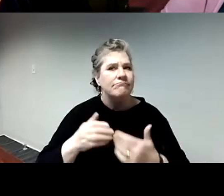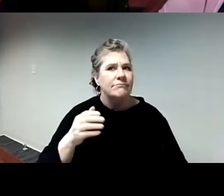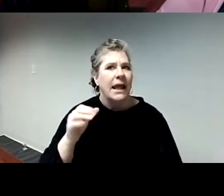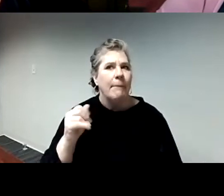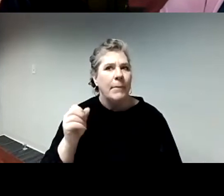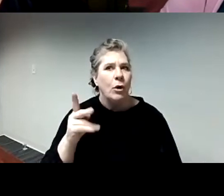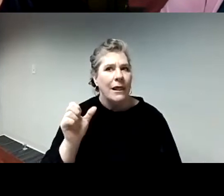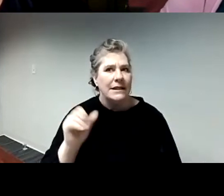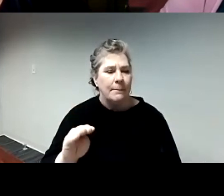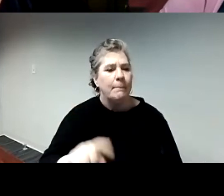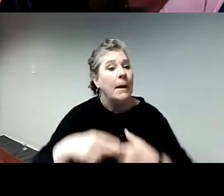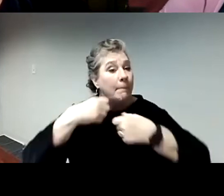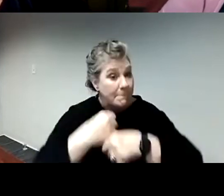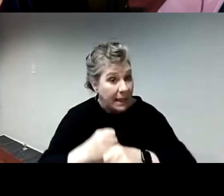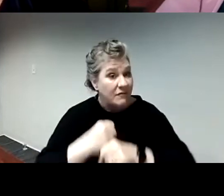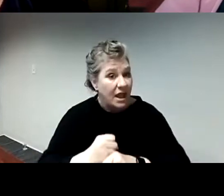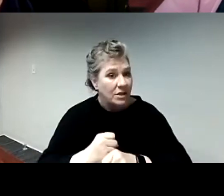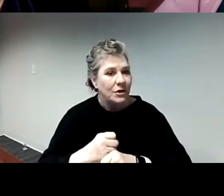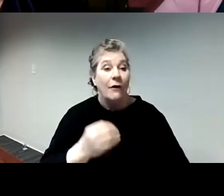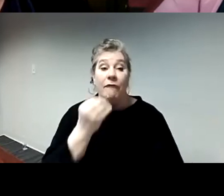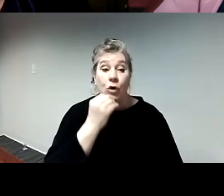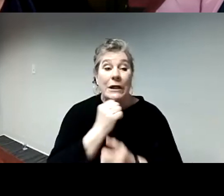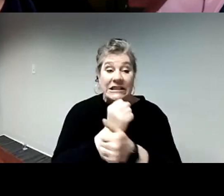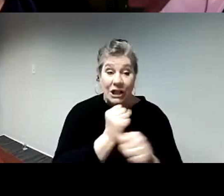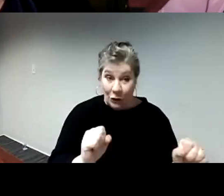basically manufactured and created food insecurity